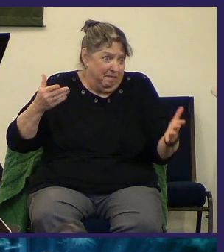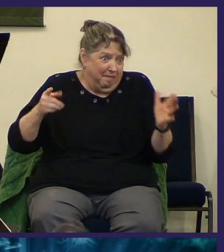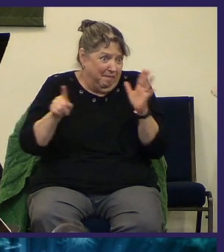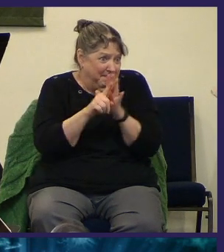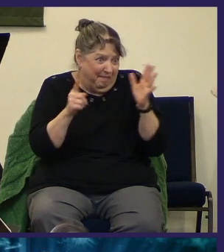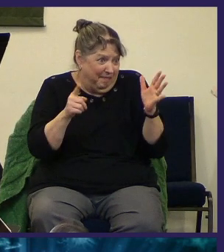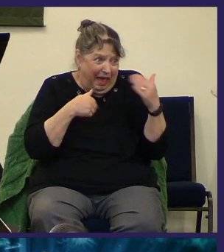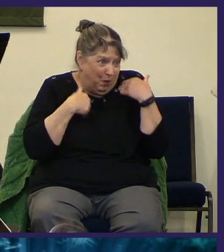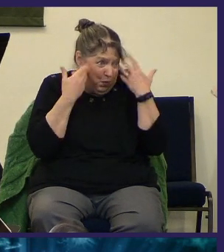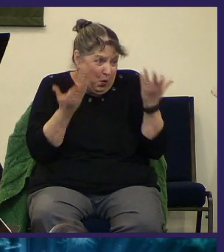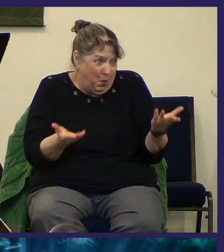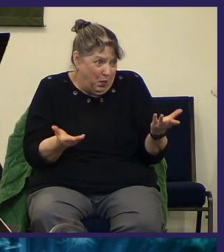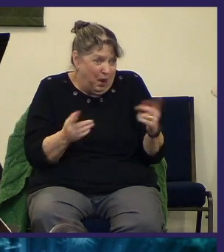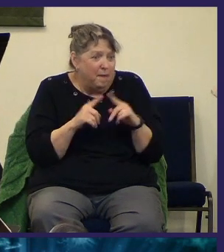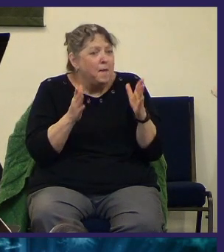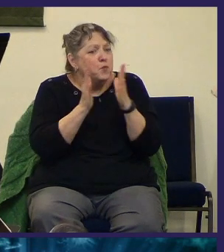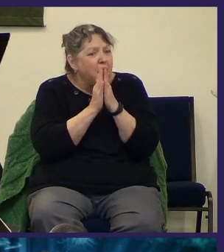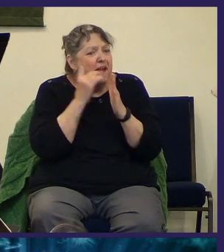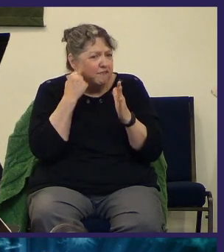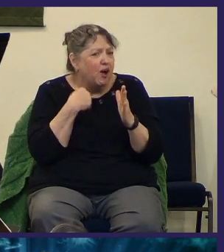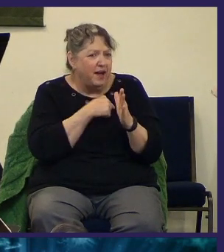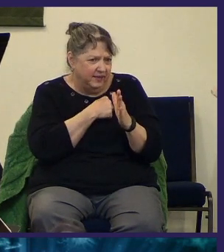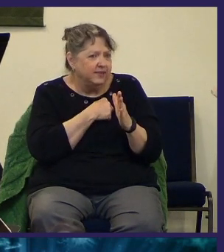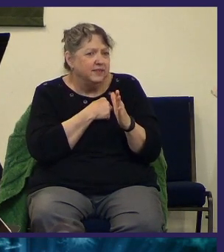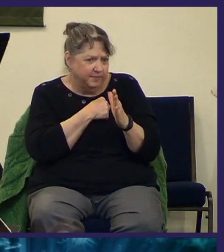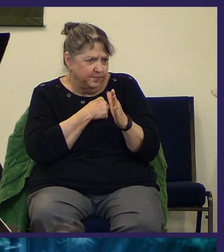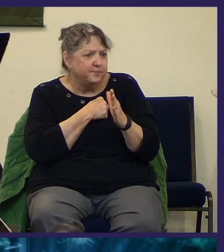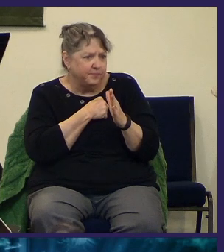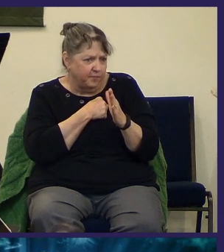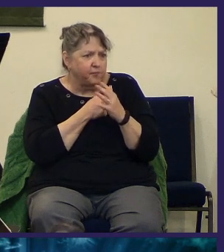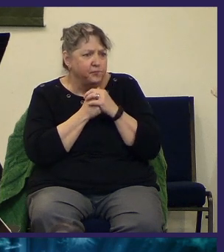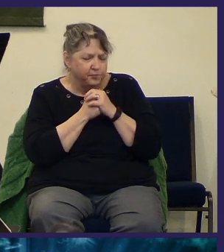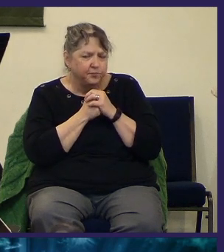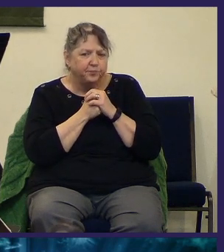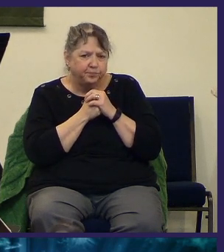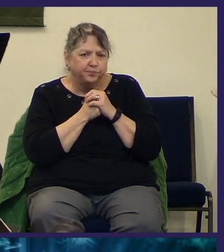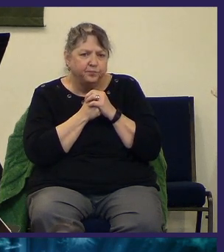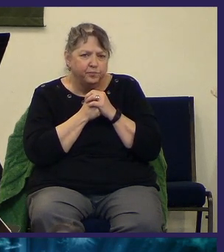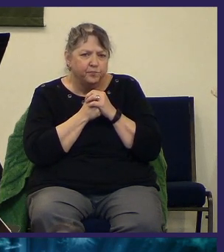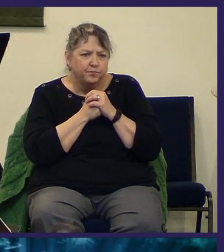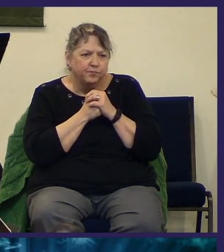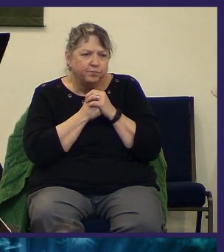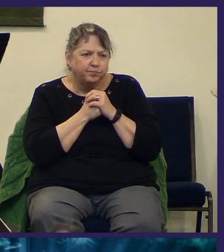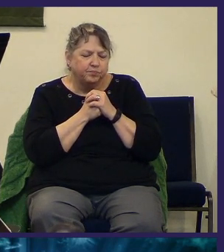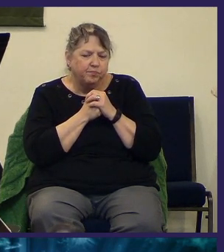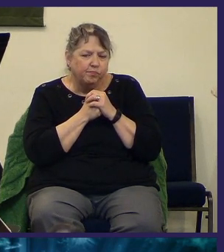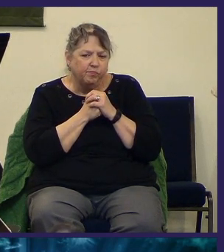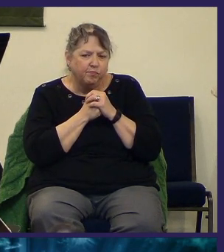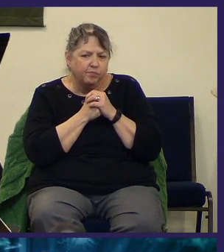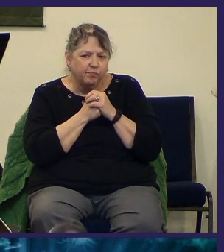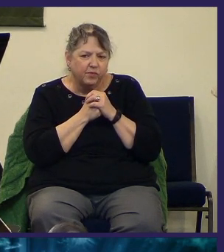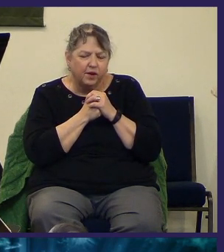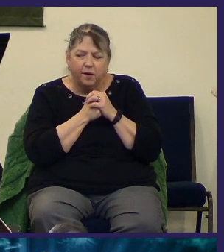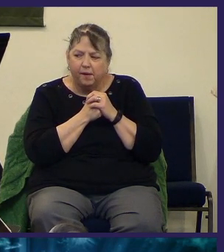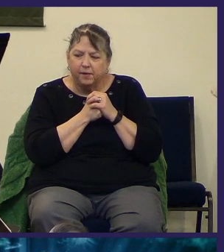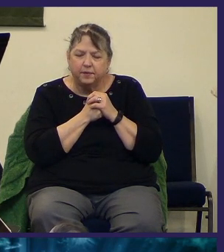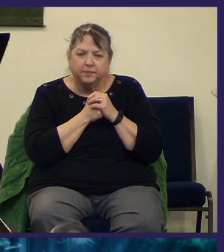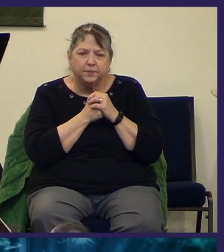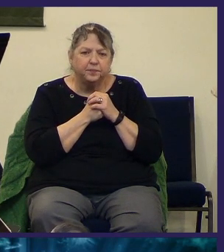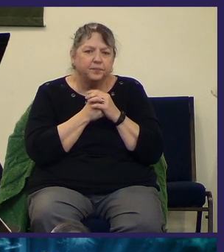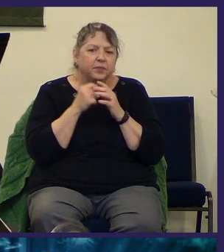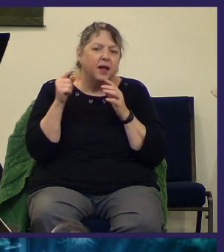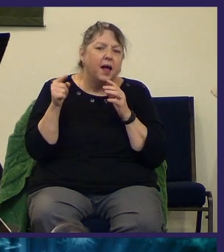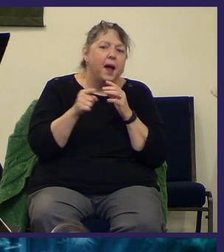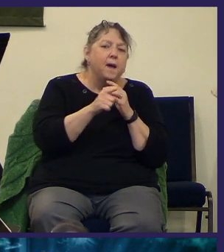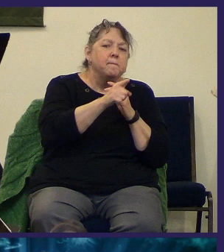but pray about it pray that god's word will go forth the gideon card display i